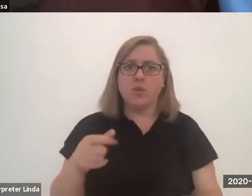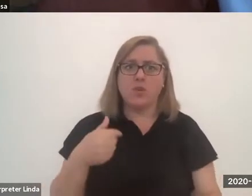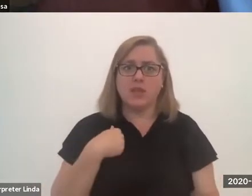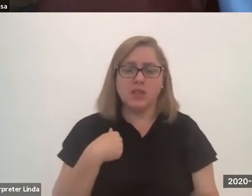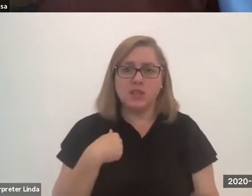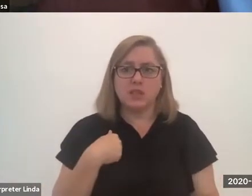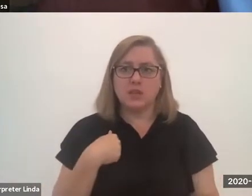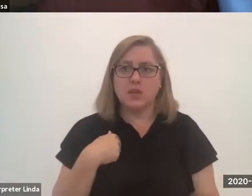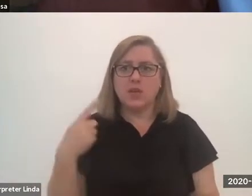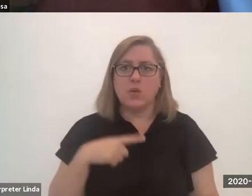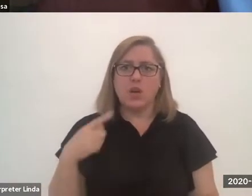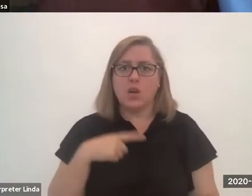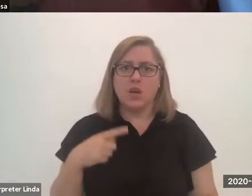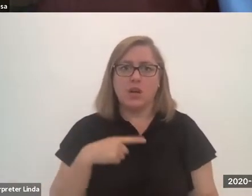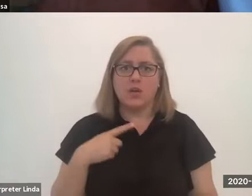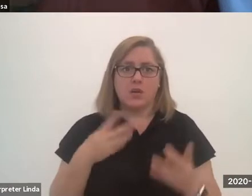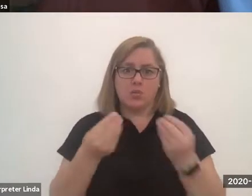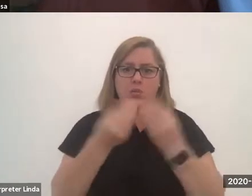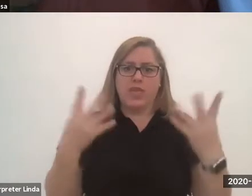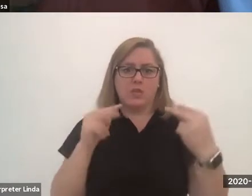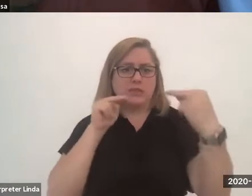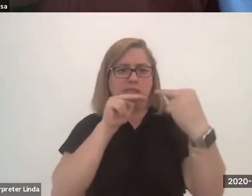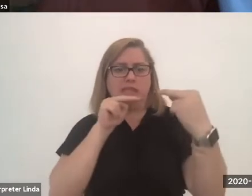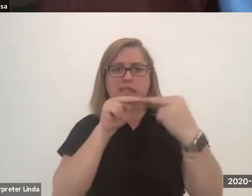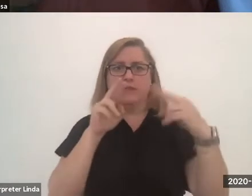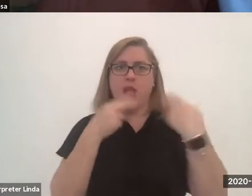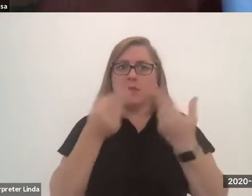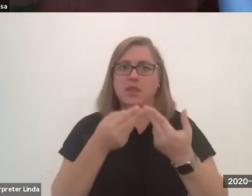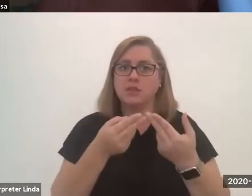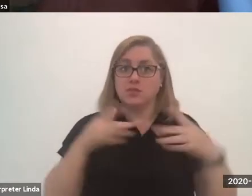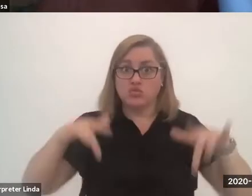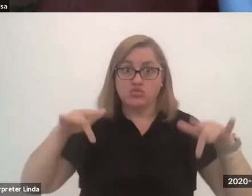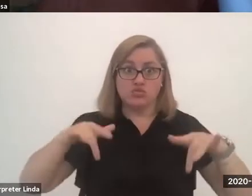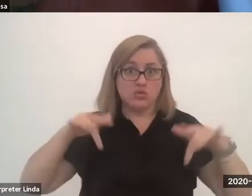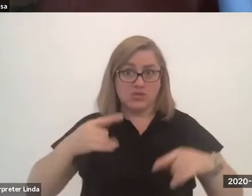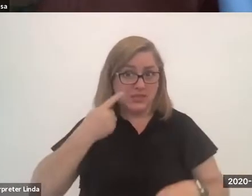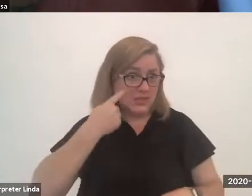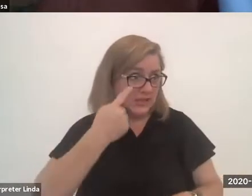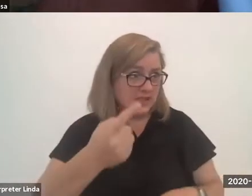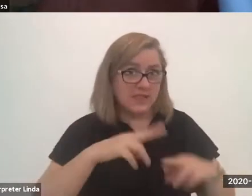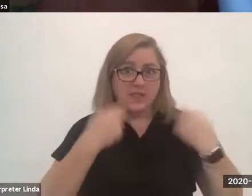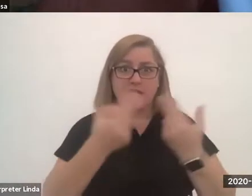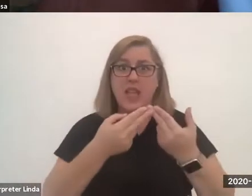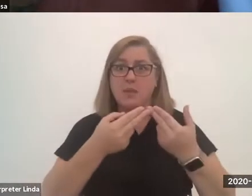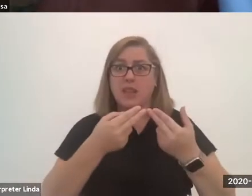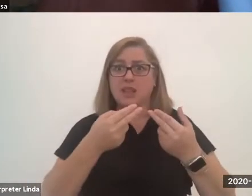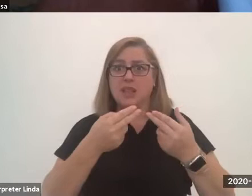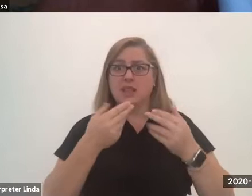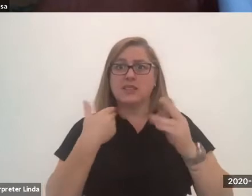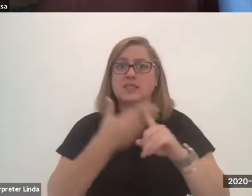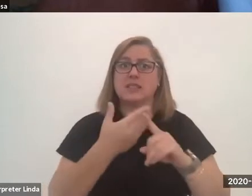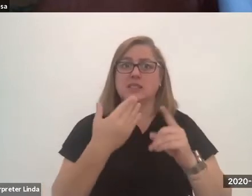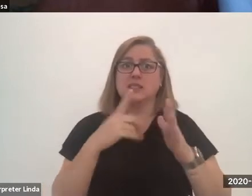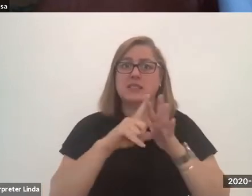longest I've been without seeing a family member. So I haven't actually seen a single family member since December.